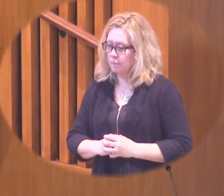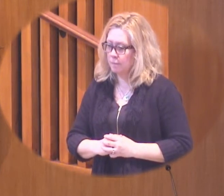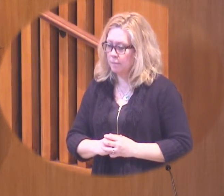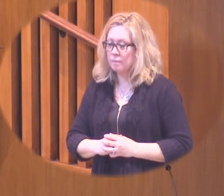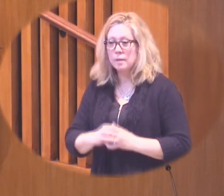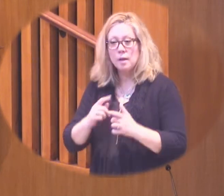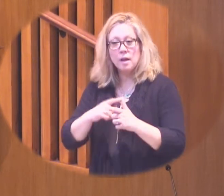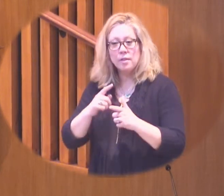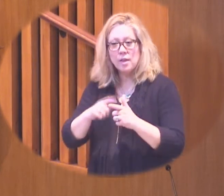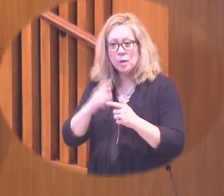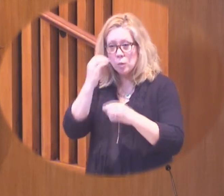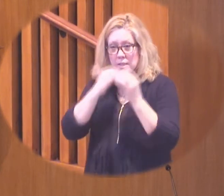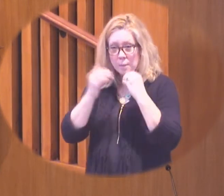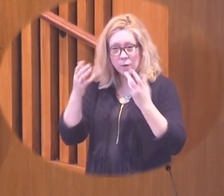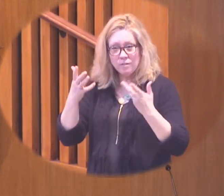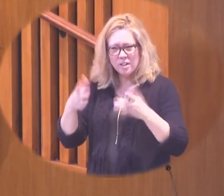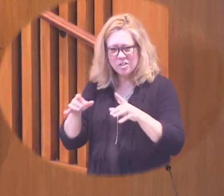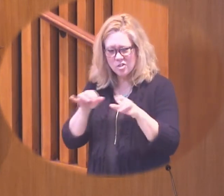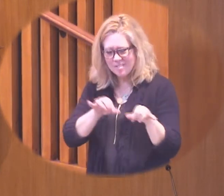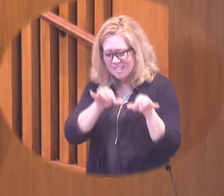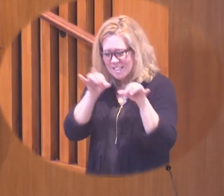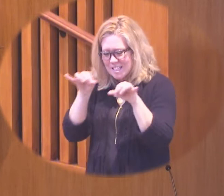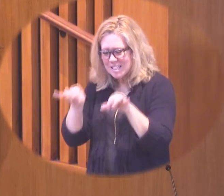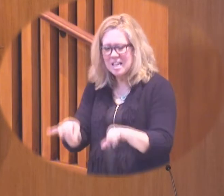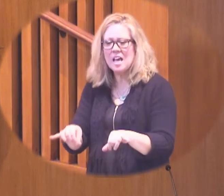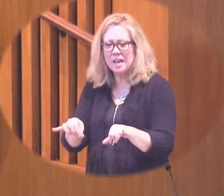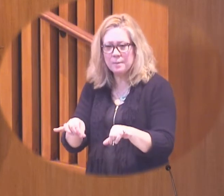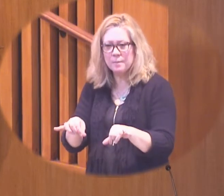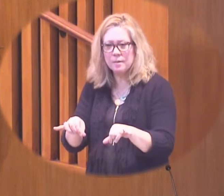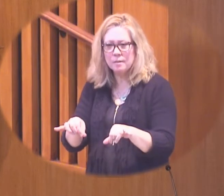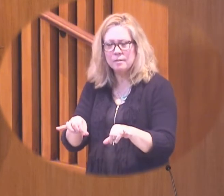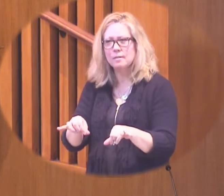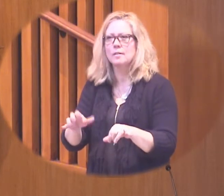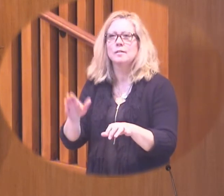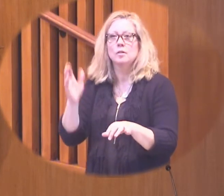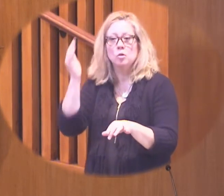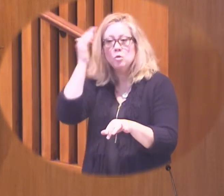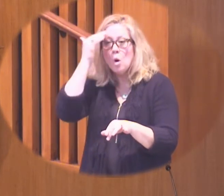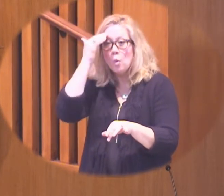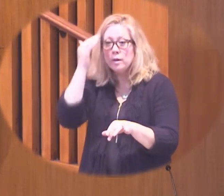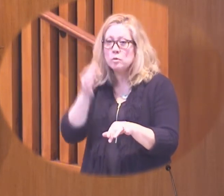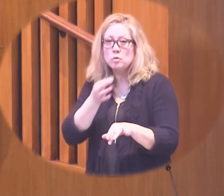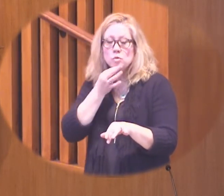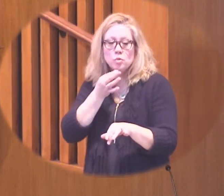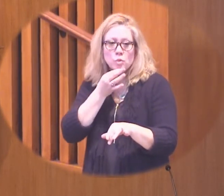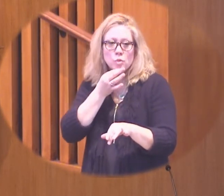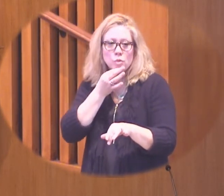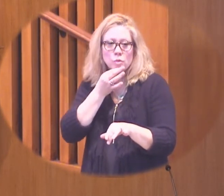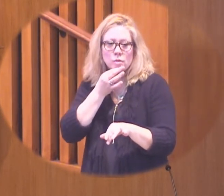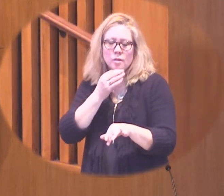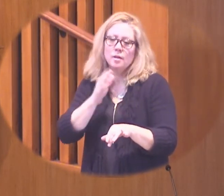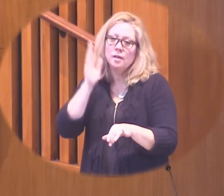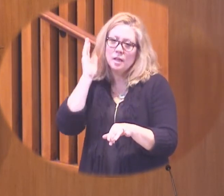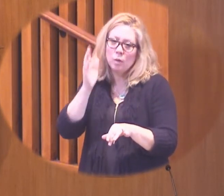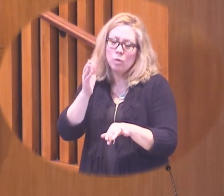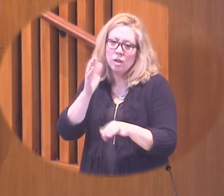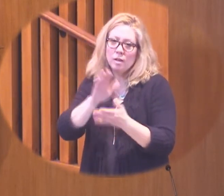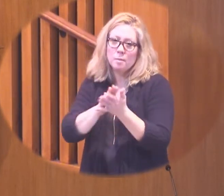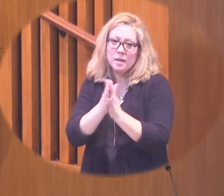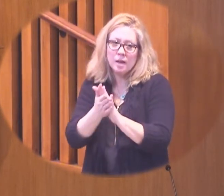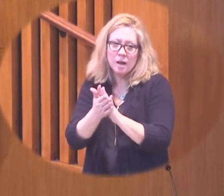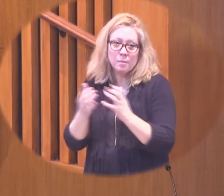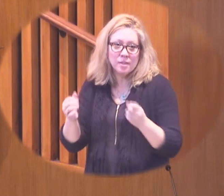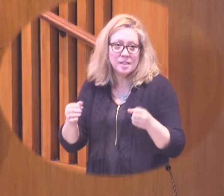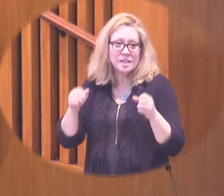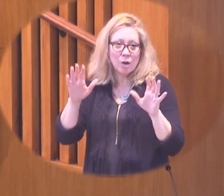In a similar way, when supper was ended, knowing that he was about to reconcile all things in